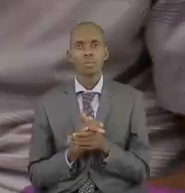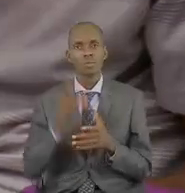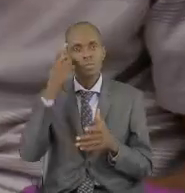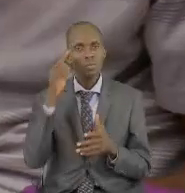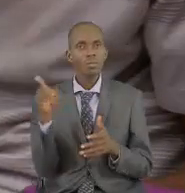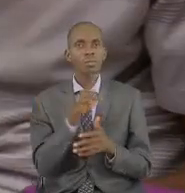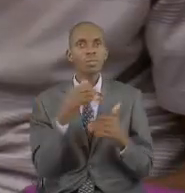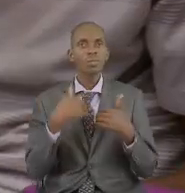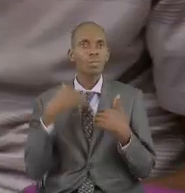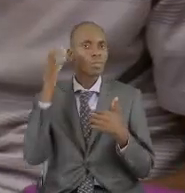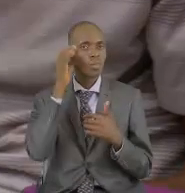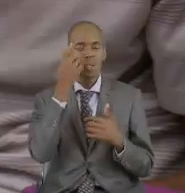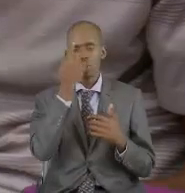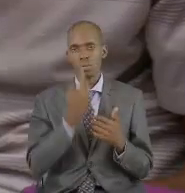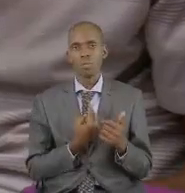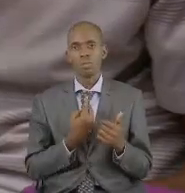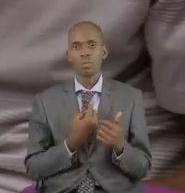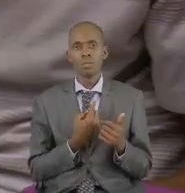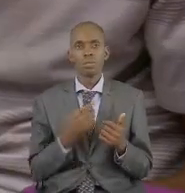heard only,